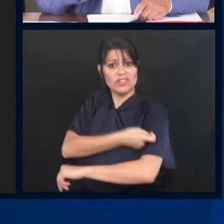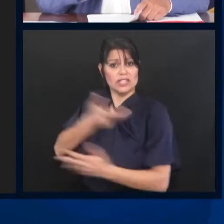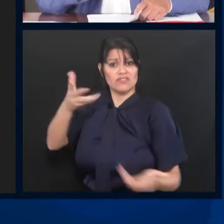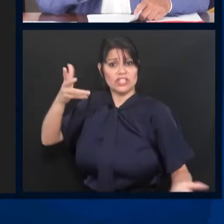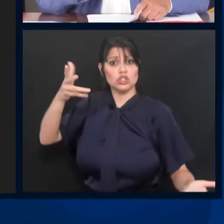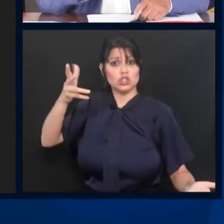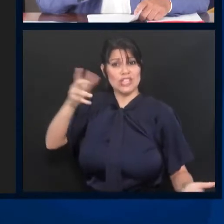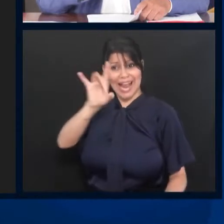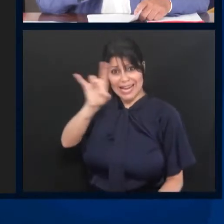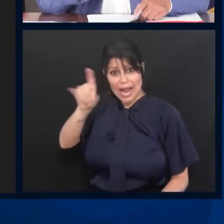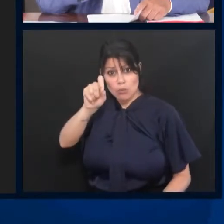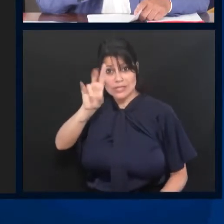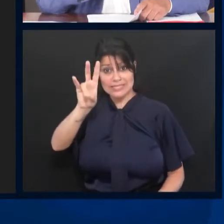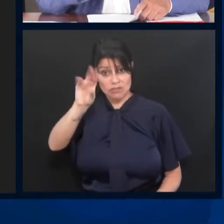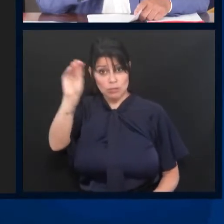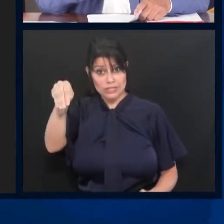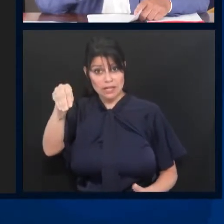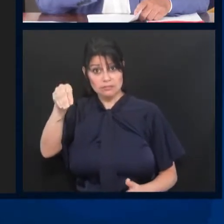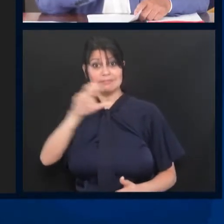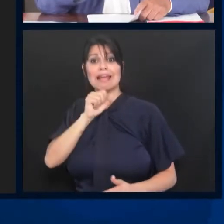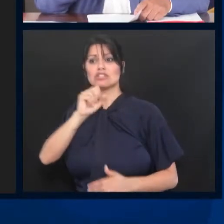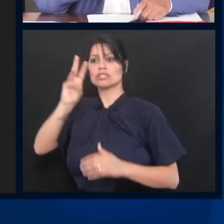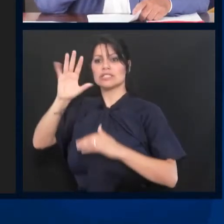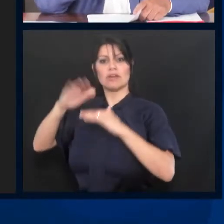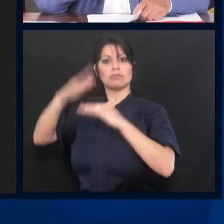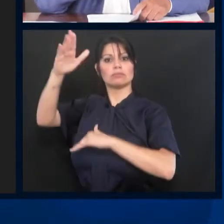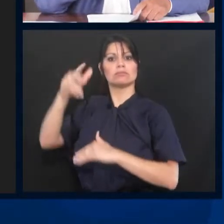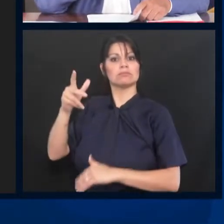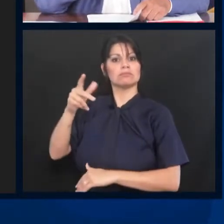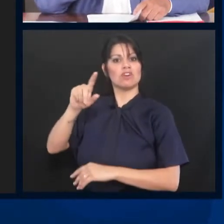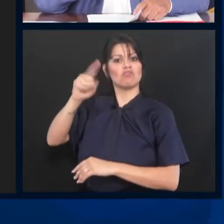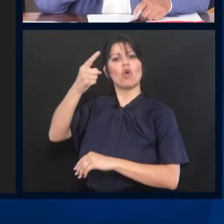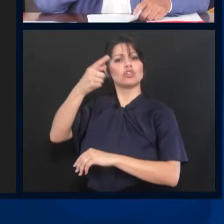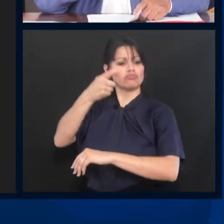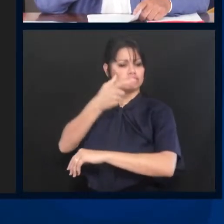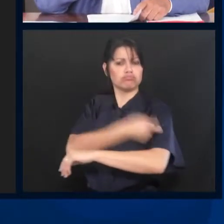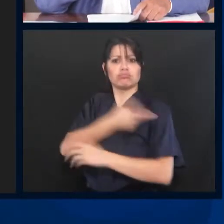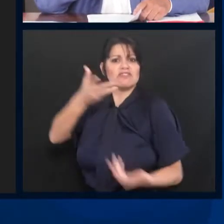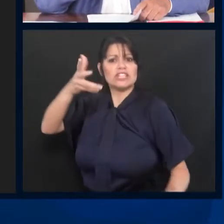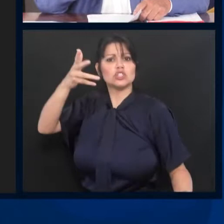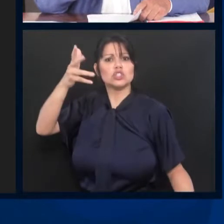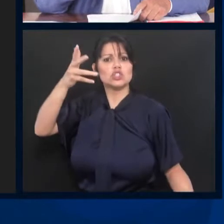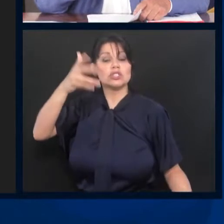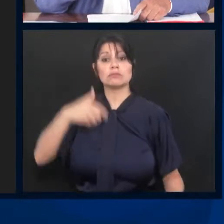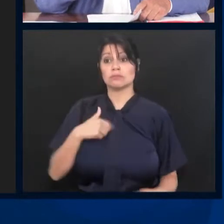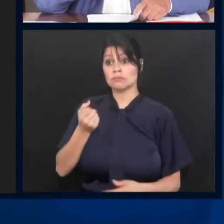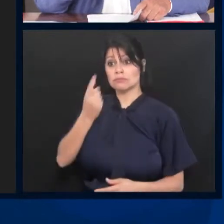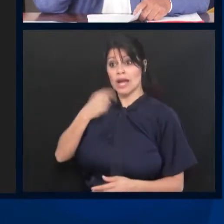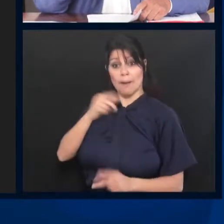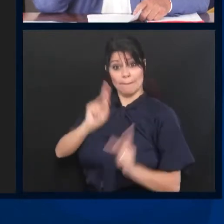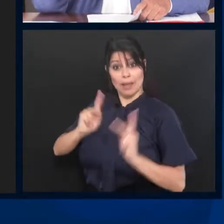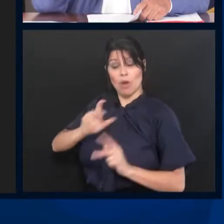88.7% of those folks are vaccinated. First shot. The people that are 50 and older,